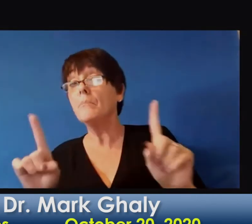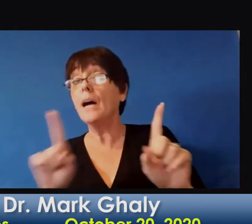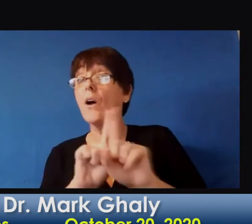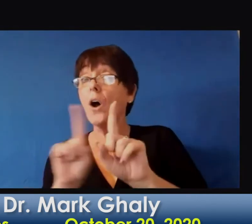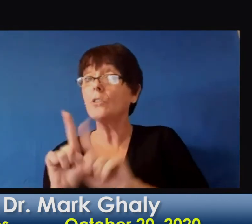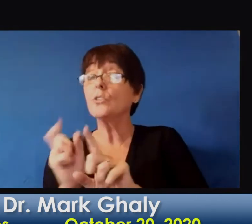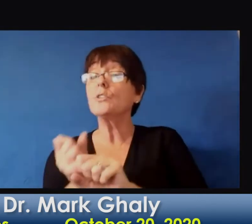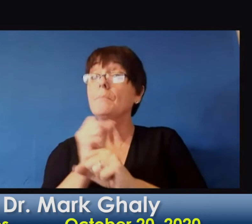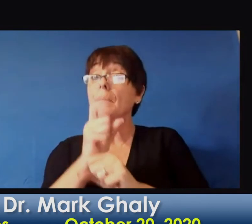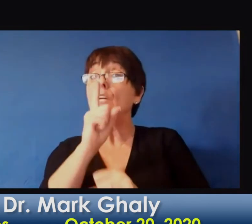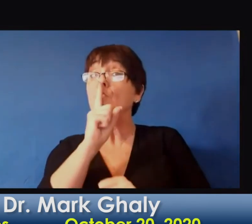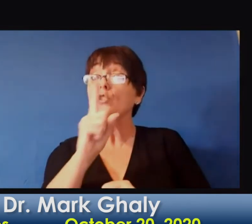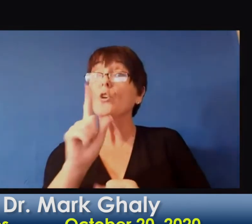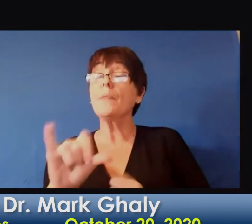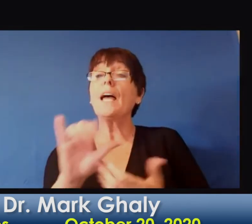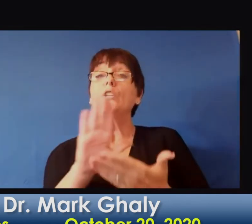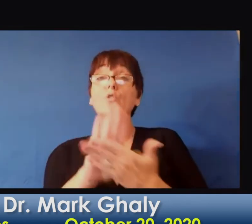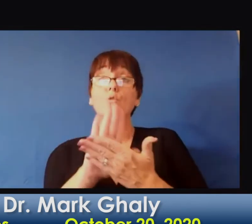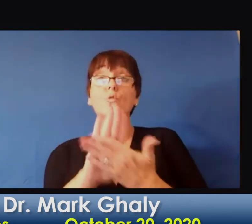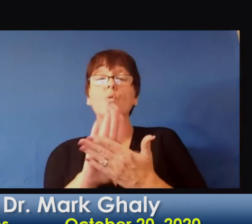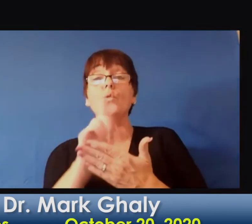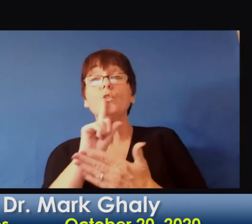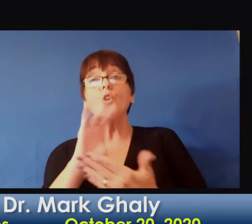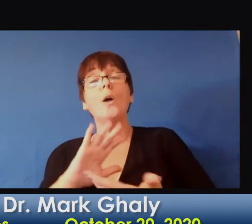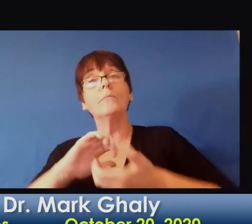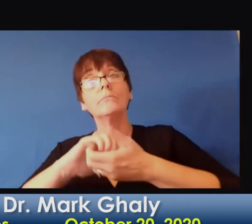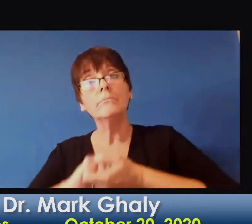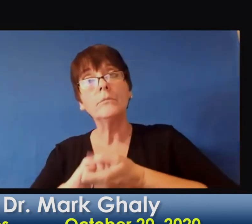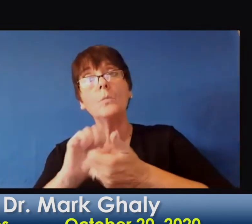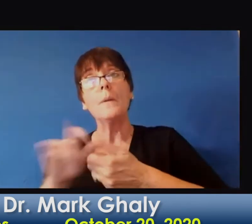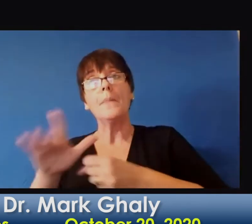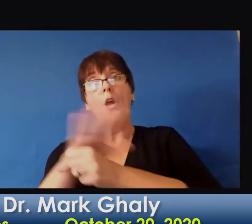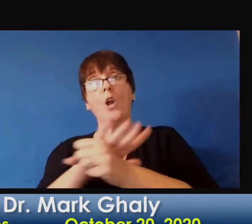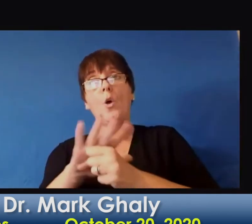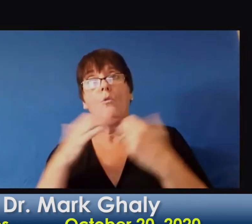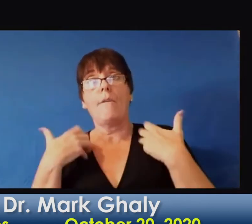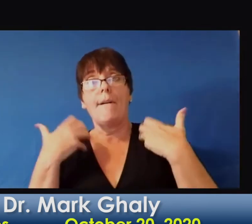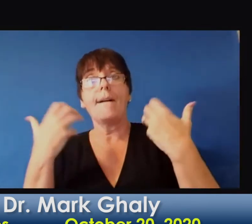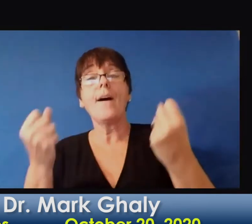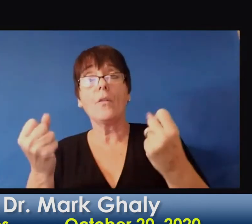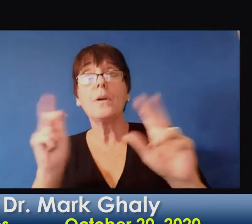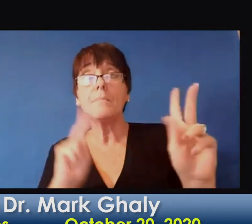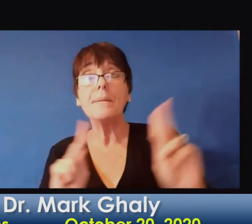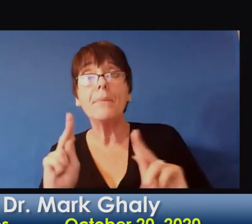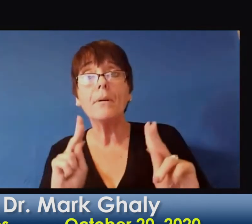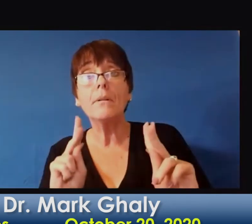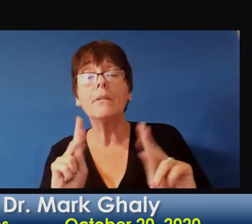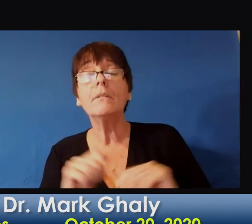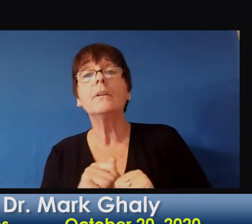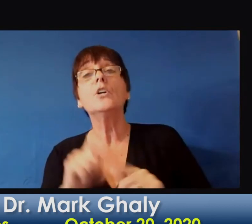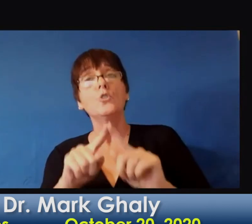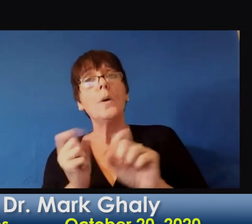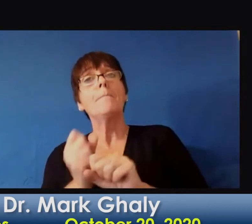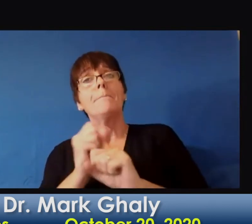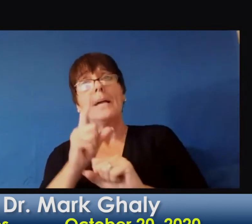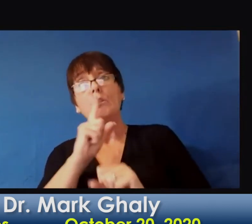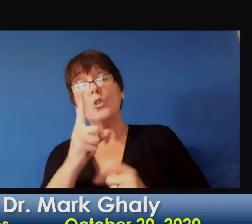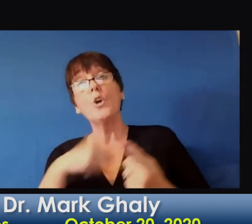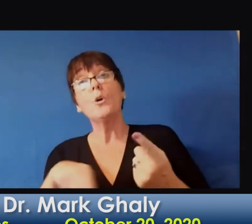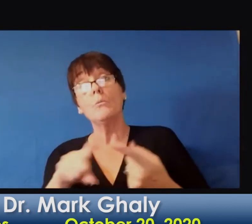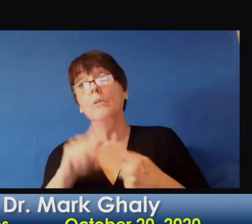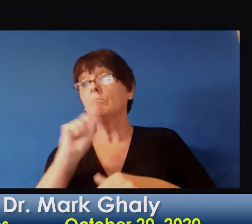making sure that schools are in partnership with their local health authorities and personnel to make sure that when they